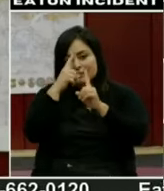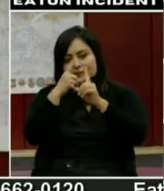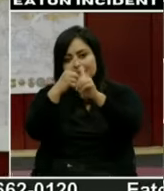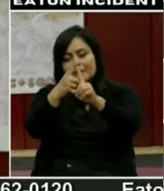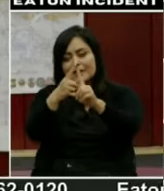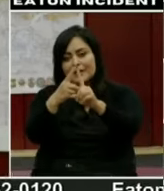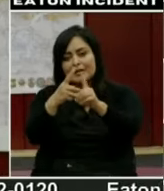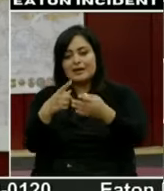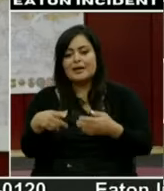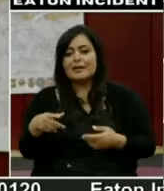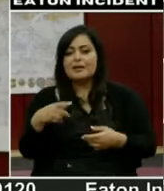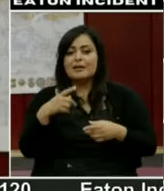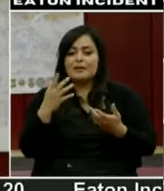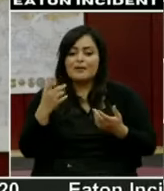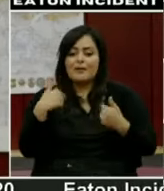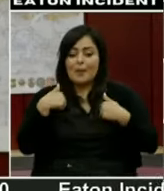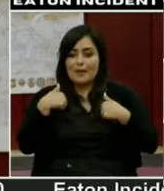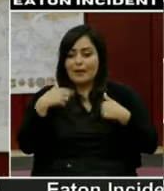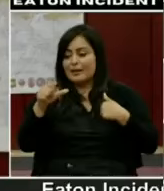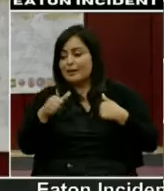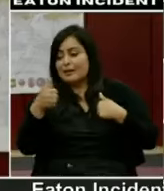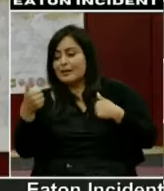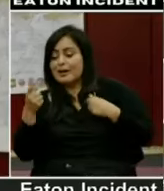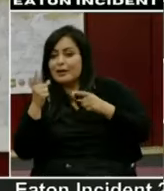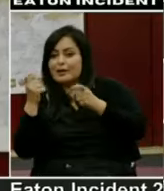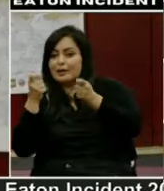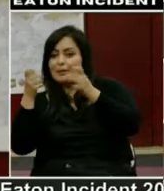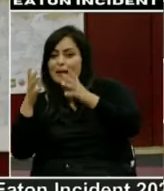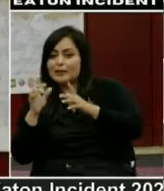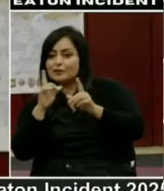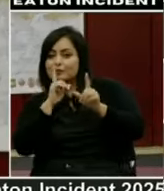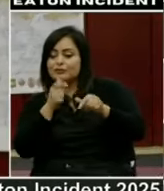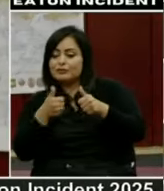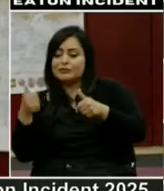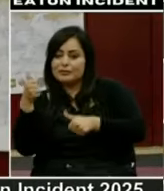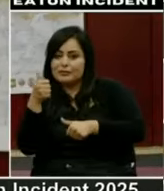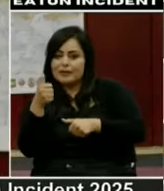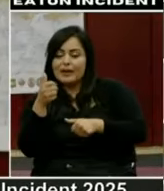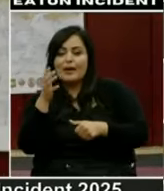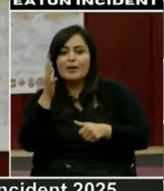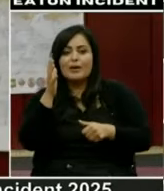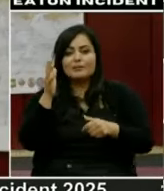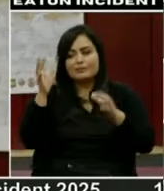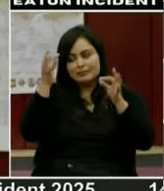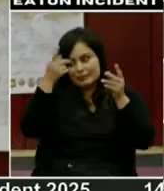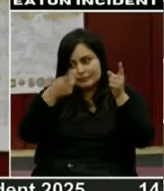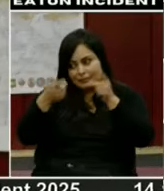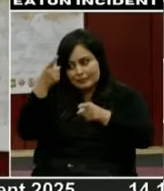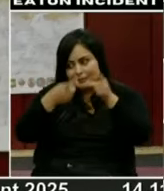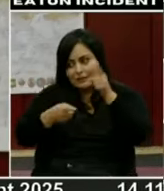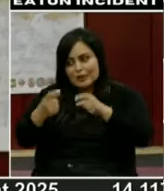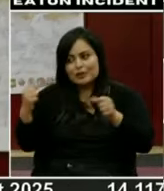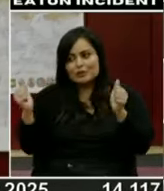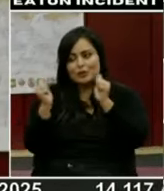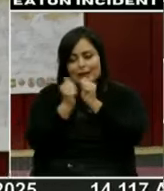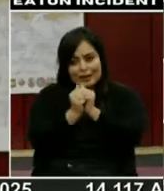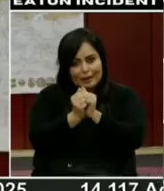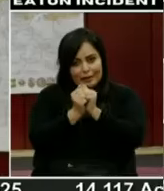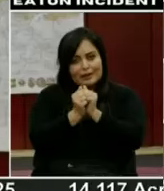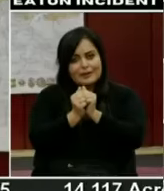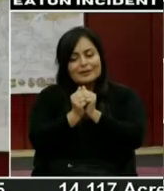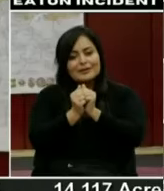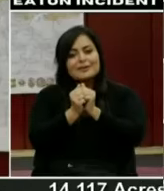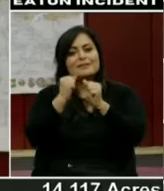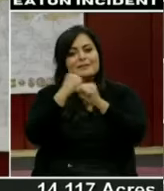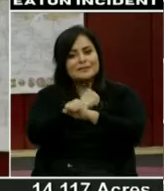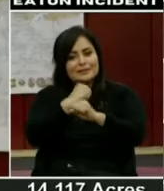first, but myself and the other incident commanders decided that it would be better if we all joined the fight together and all bring all our teams